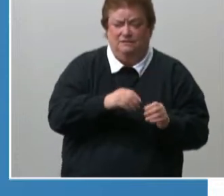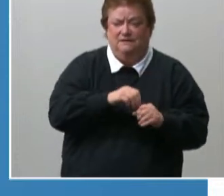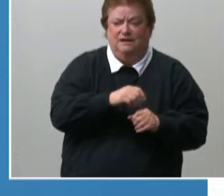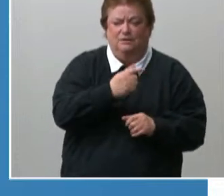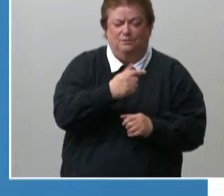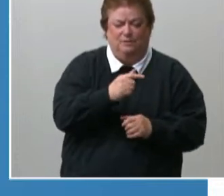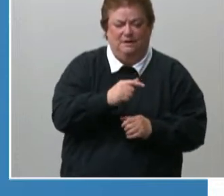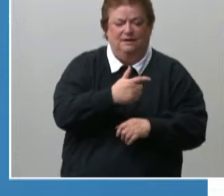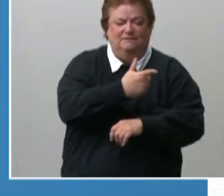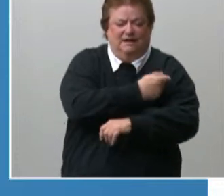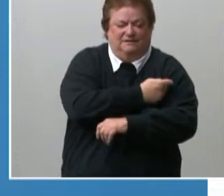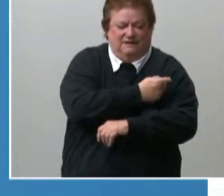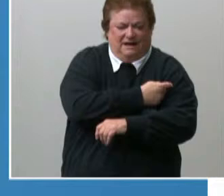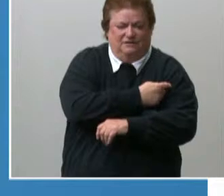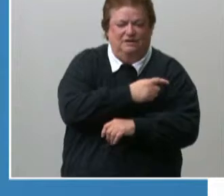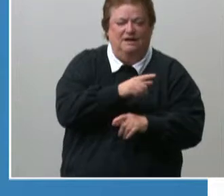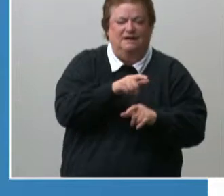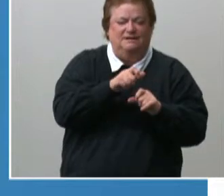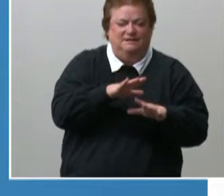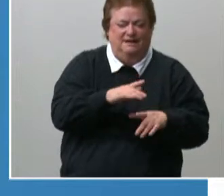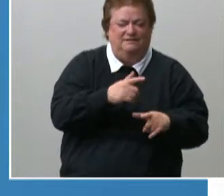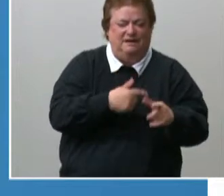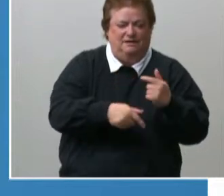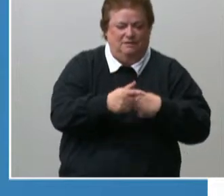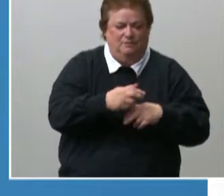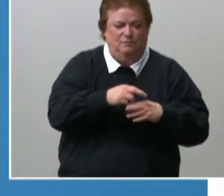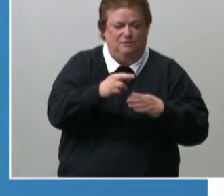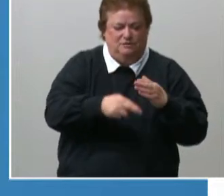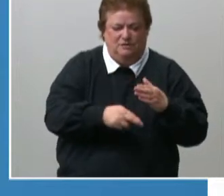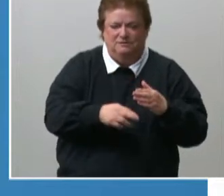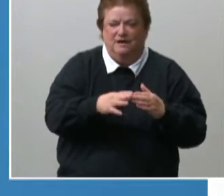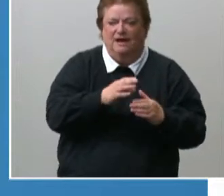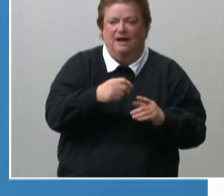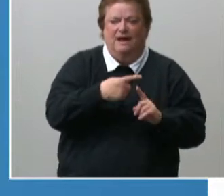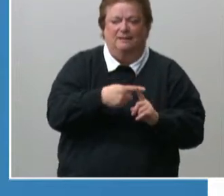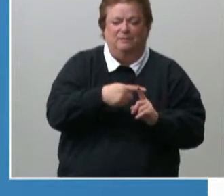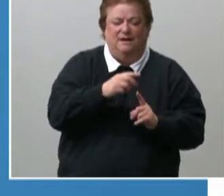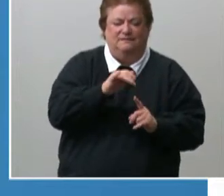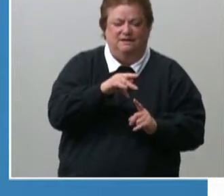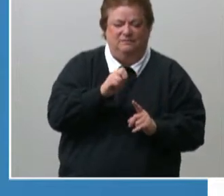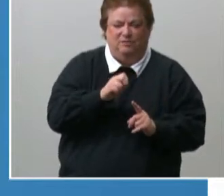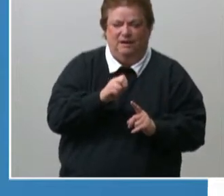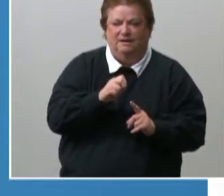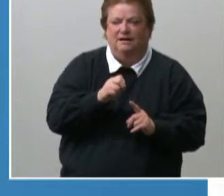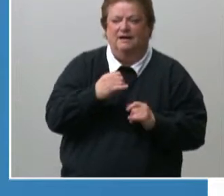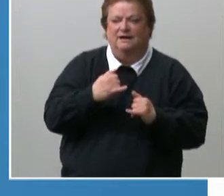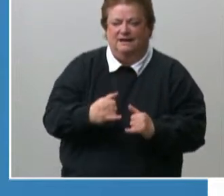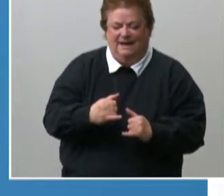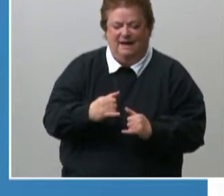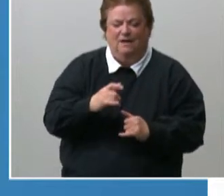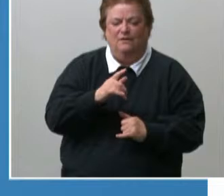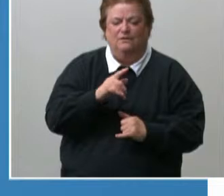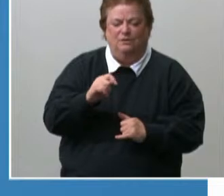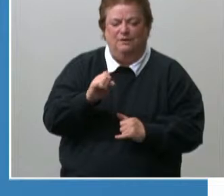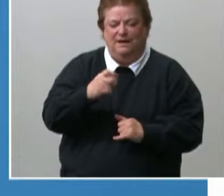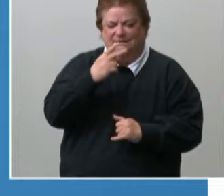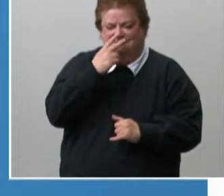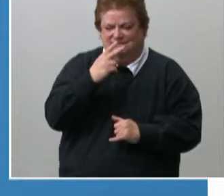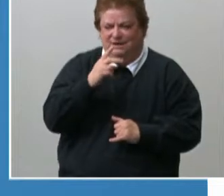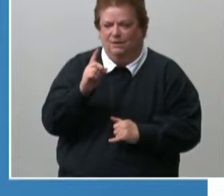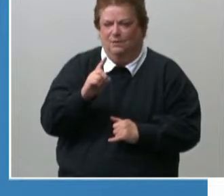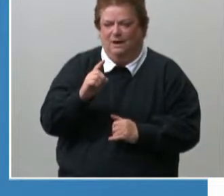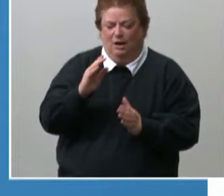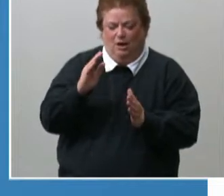green: vaccination rate, testing turnaround, and now positivity rate. The position of the Wriststyle can be seen in